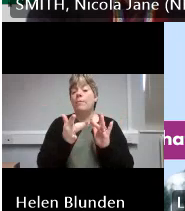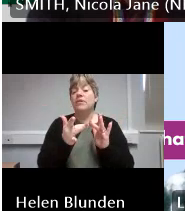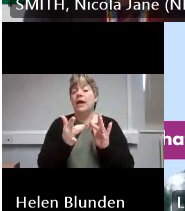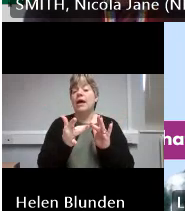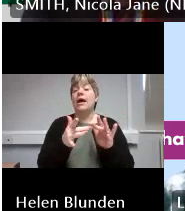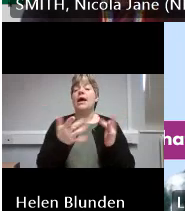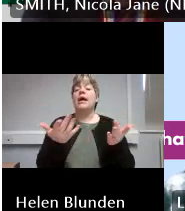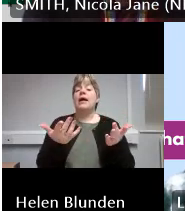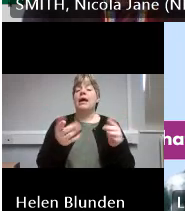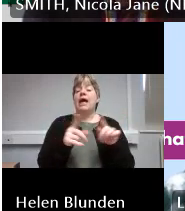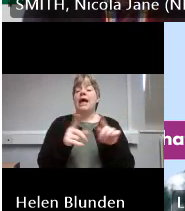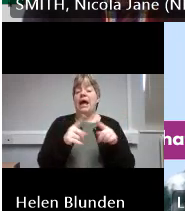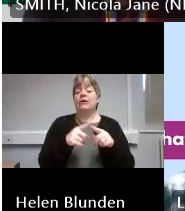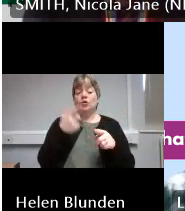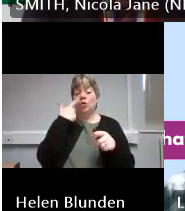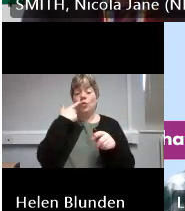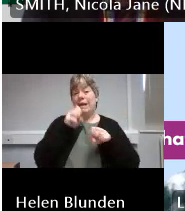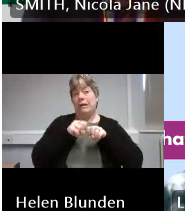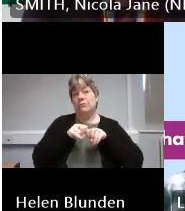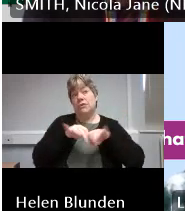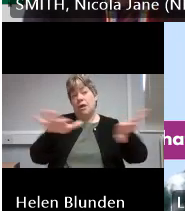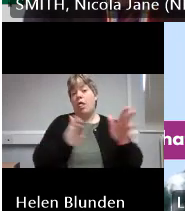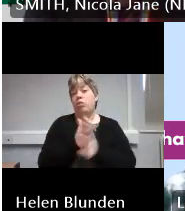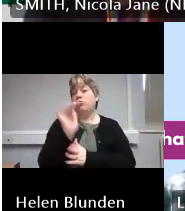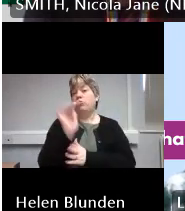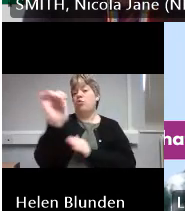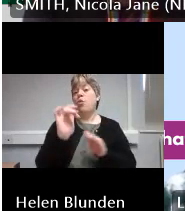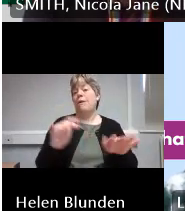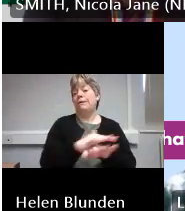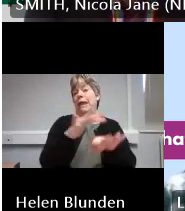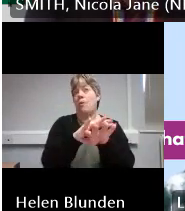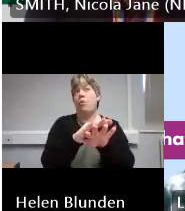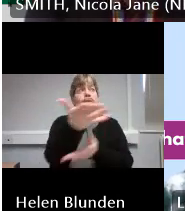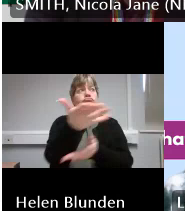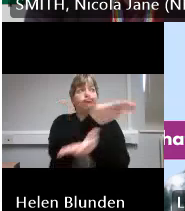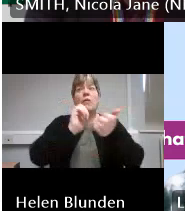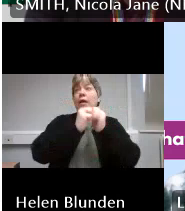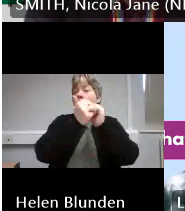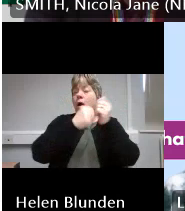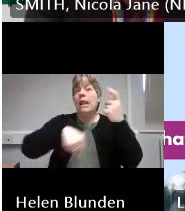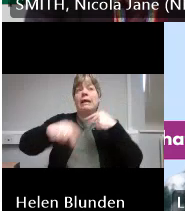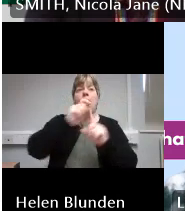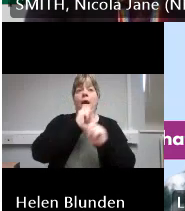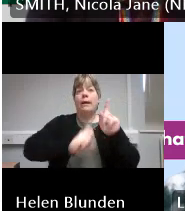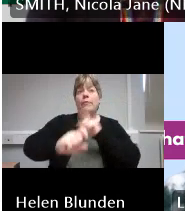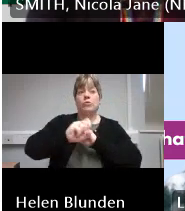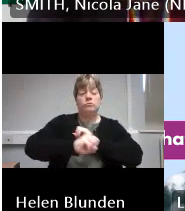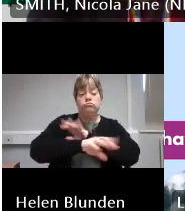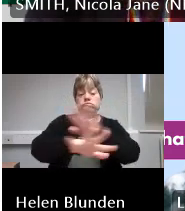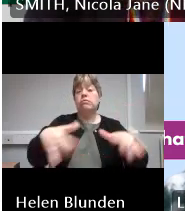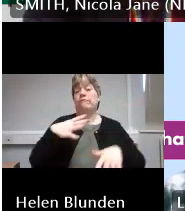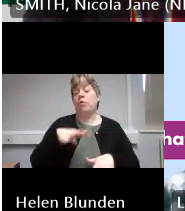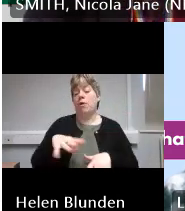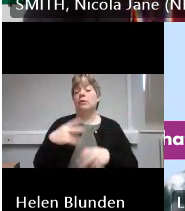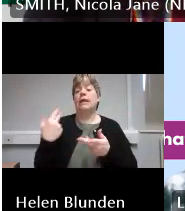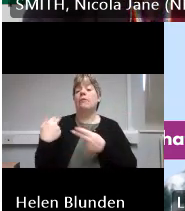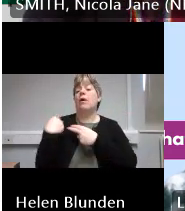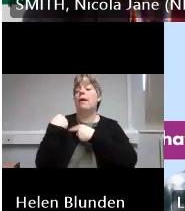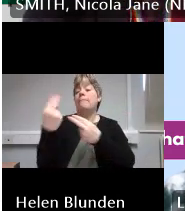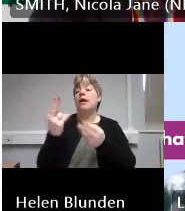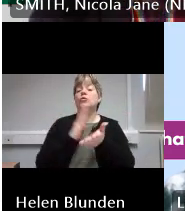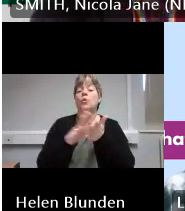to circulate these through your own networks and share with colleagues and share with communities as well. So I'll pass now back